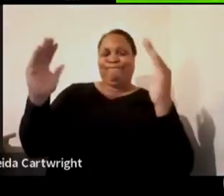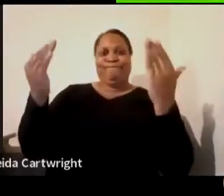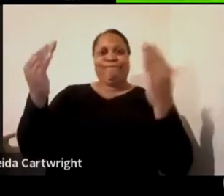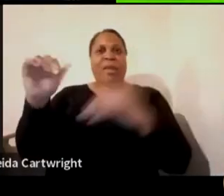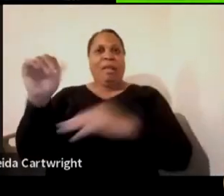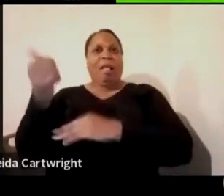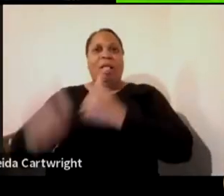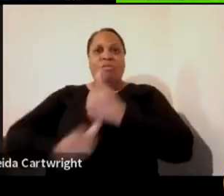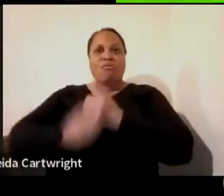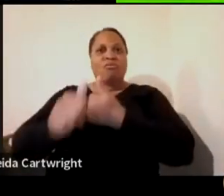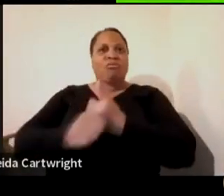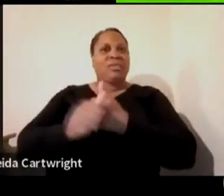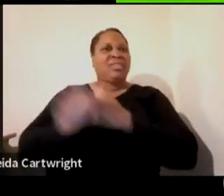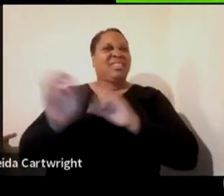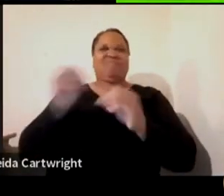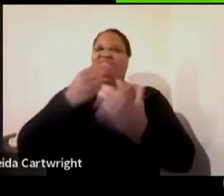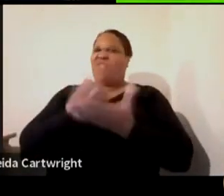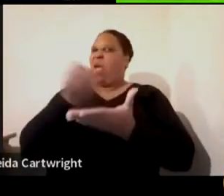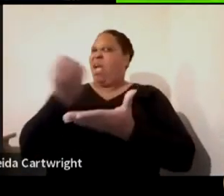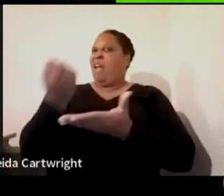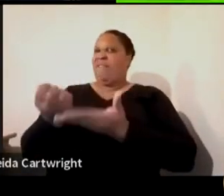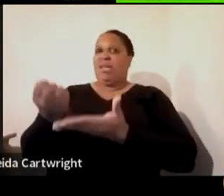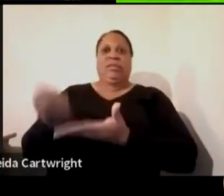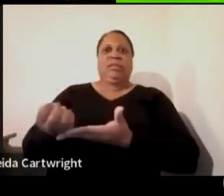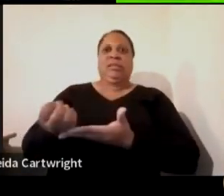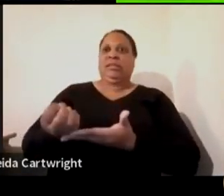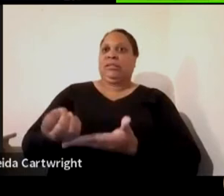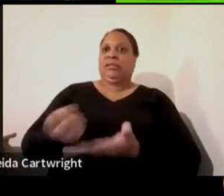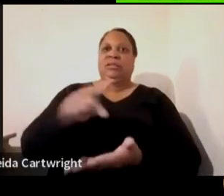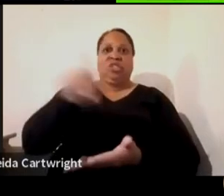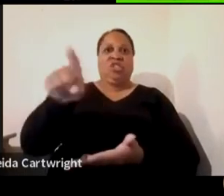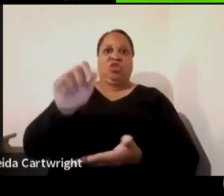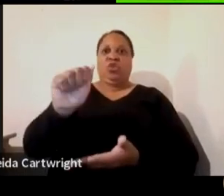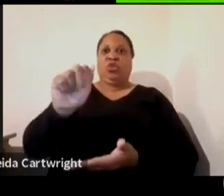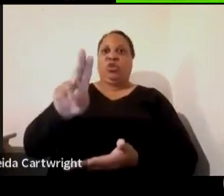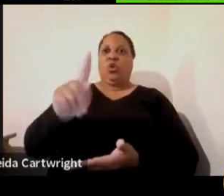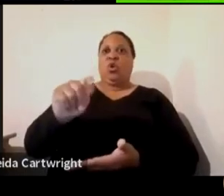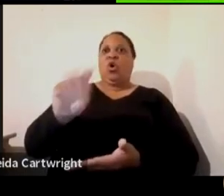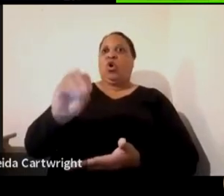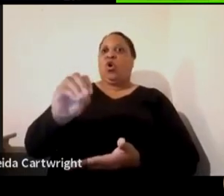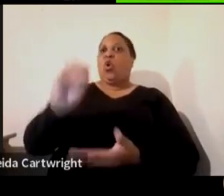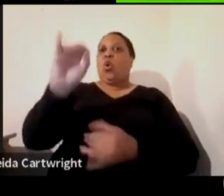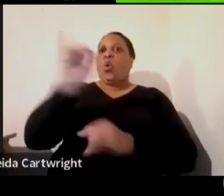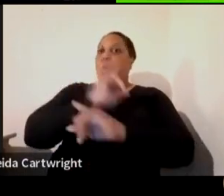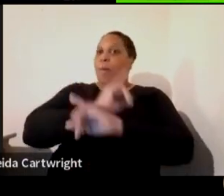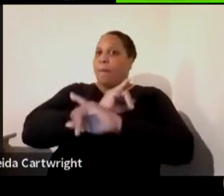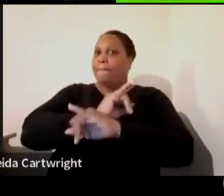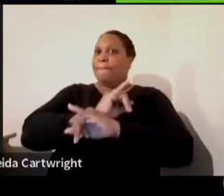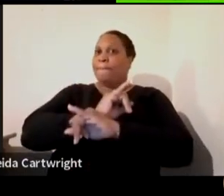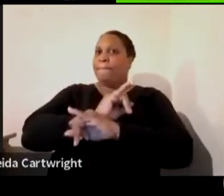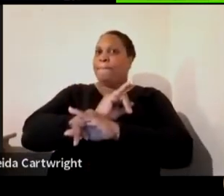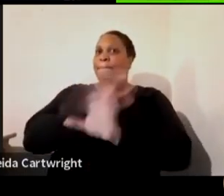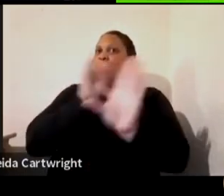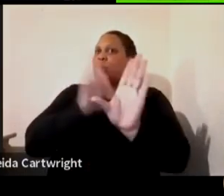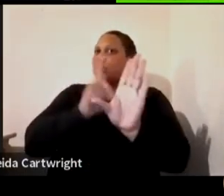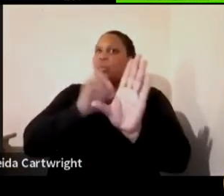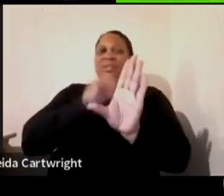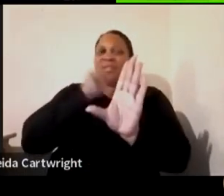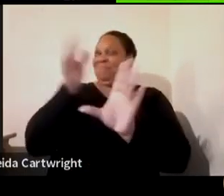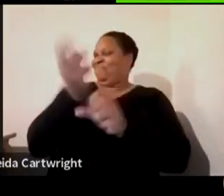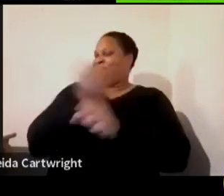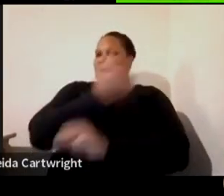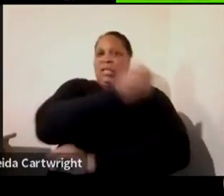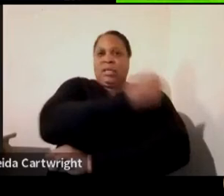there's been no evidence to say that those with autoimmune disorders should not receive the vaccine. That all being